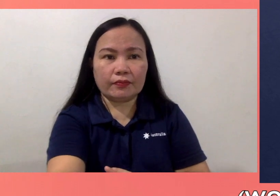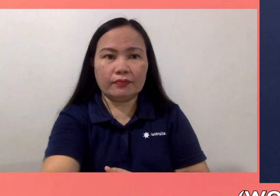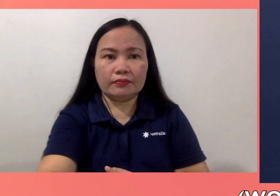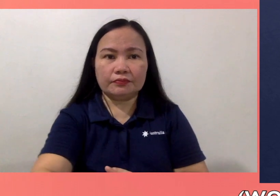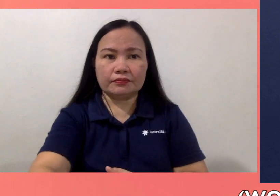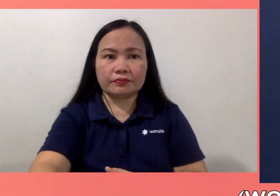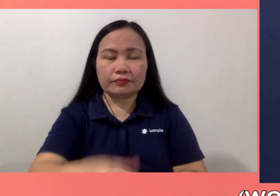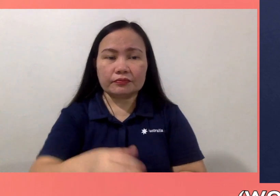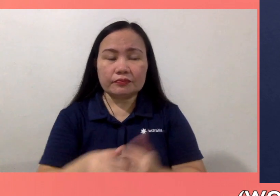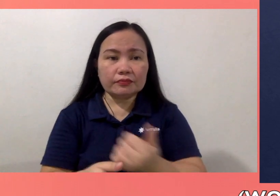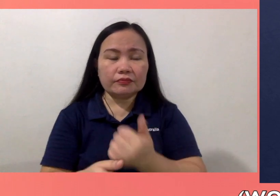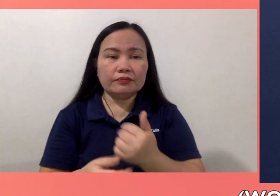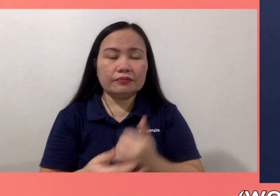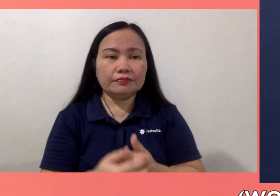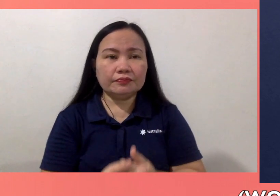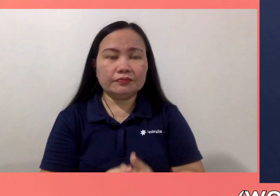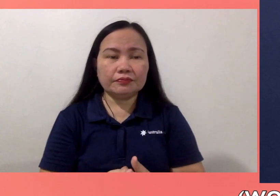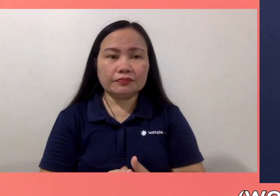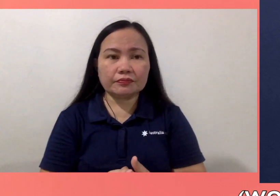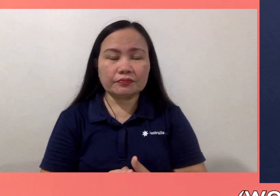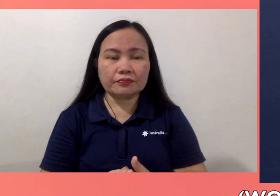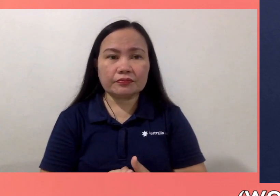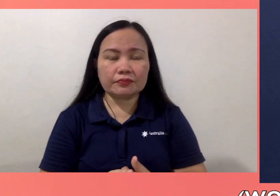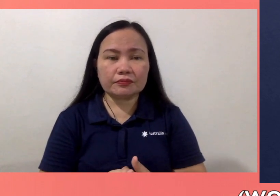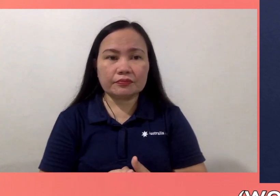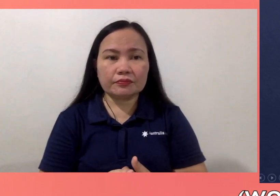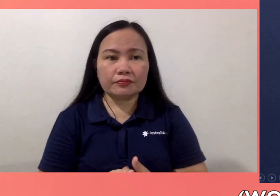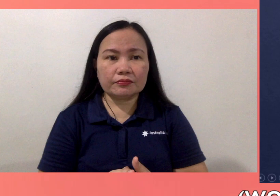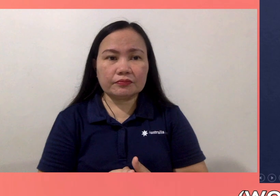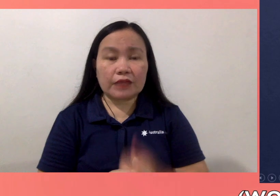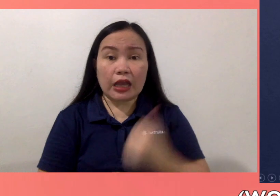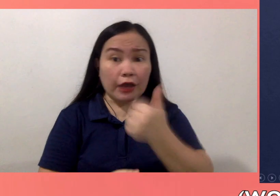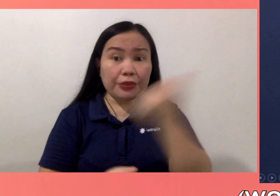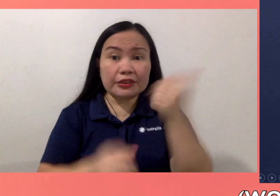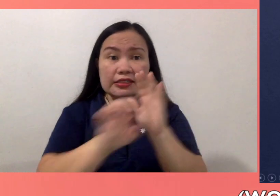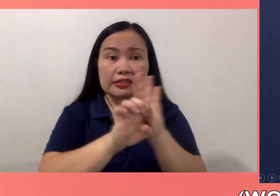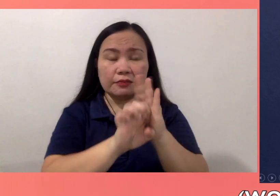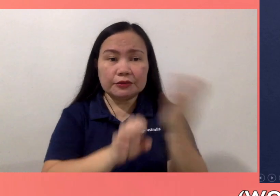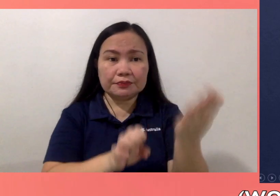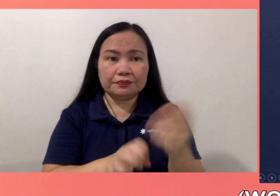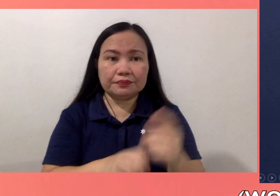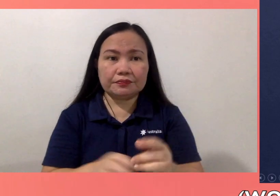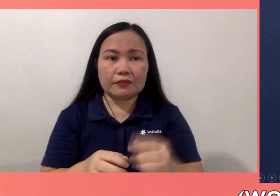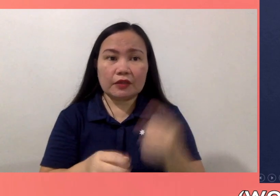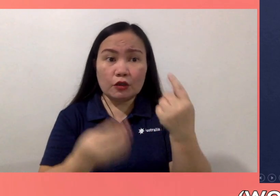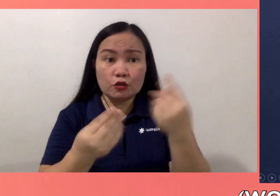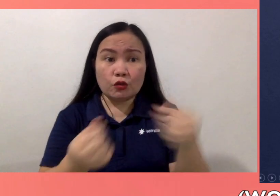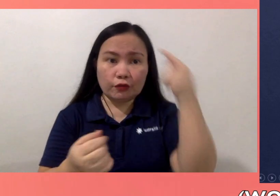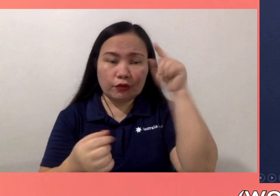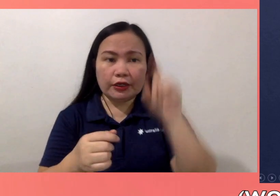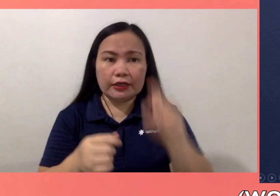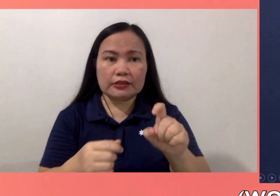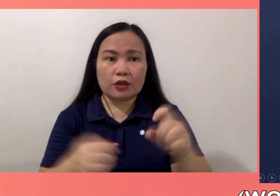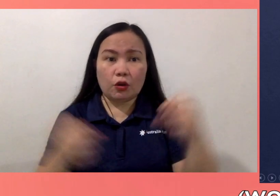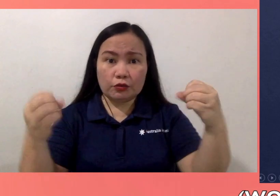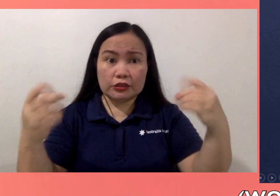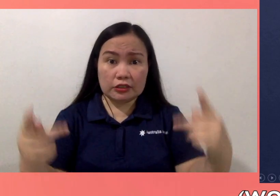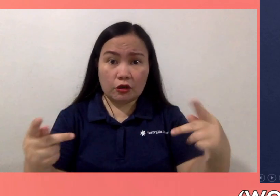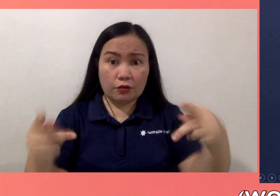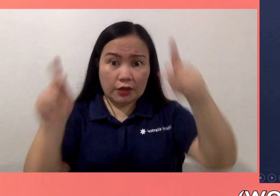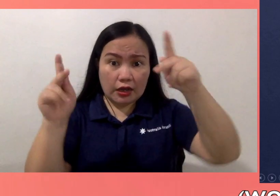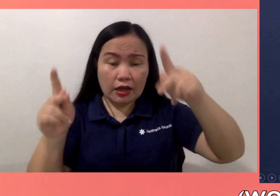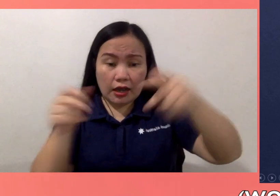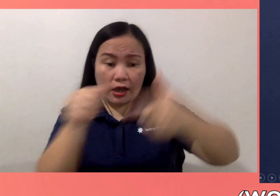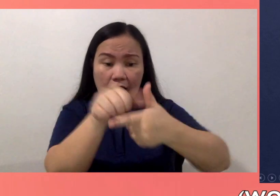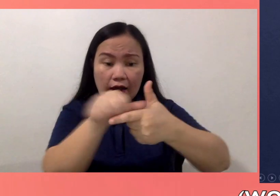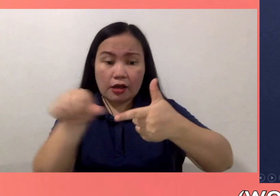Okay. So, another, we have, okay, solve for x. So, apply natin, opposite angles of